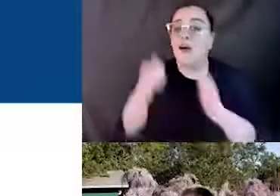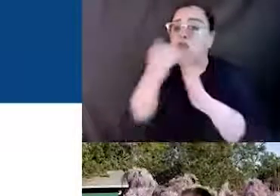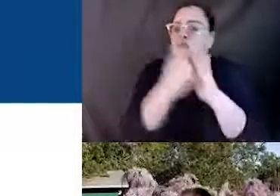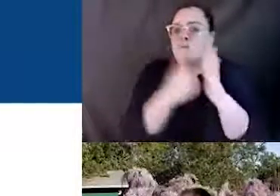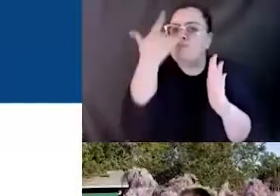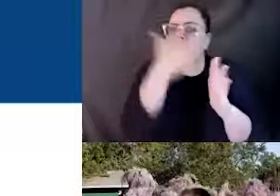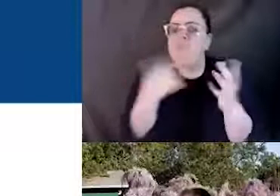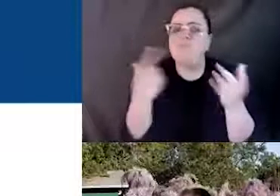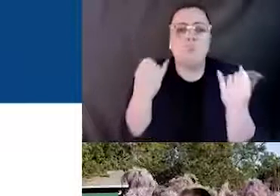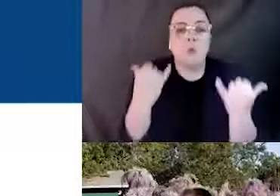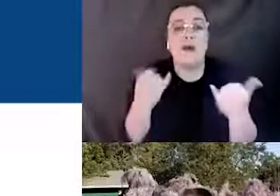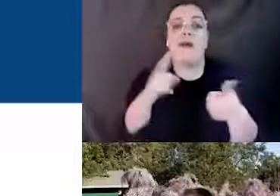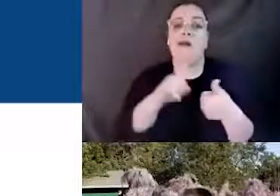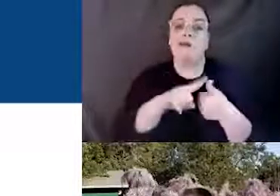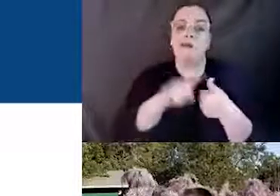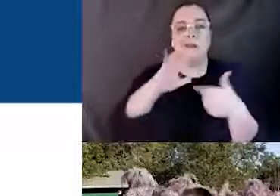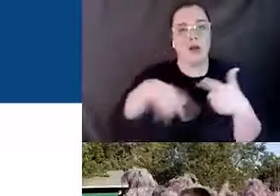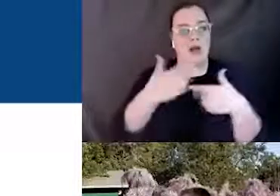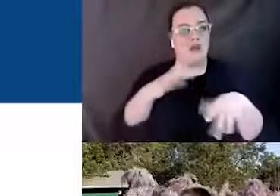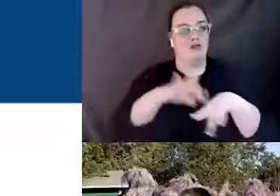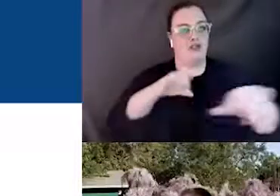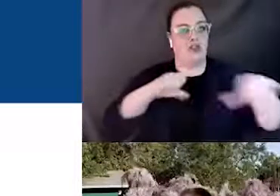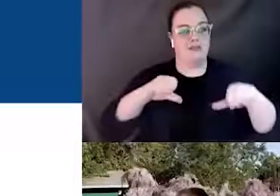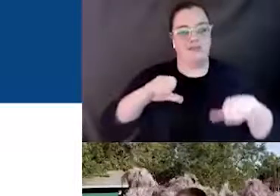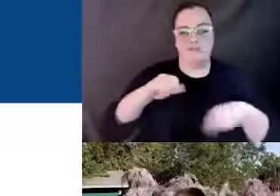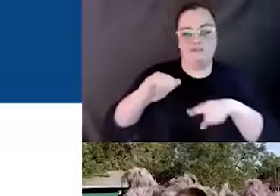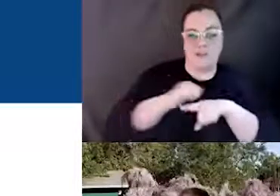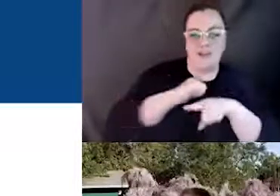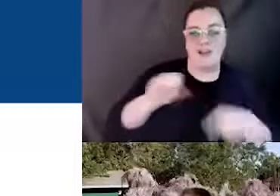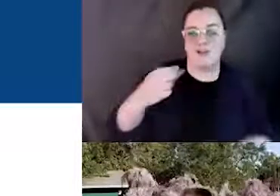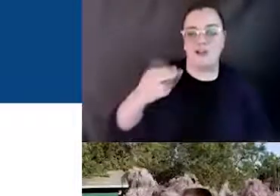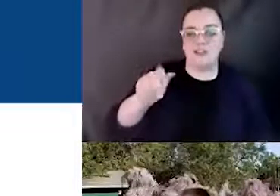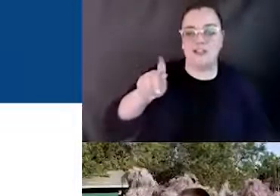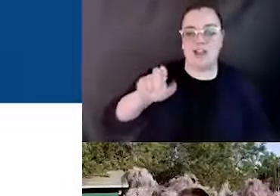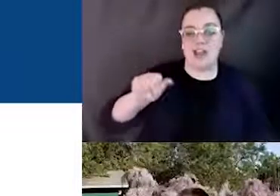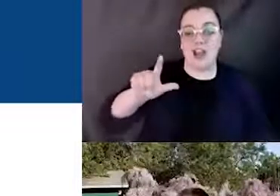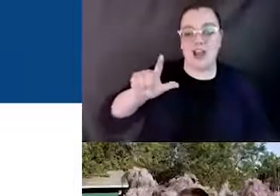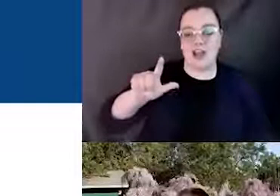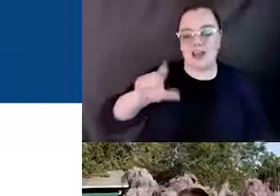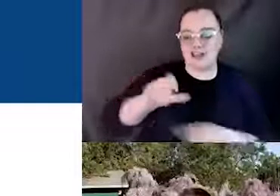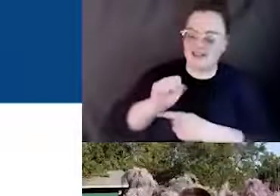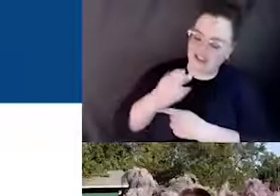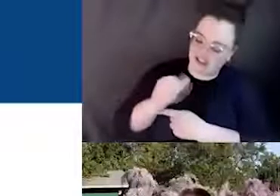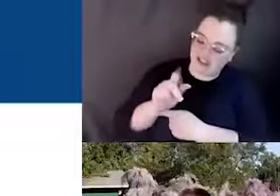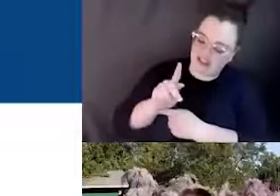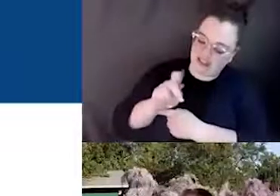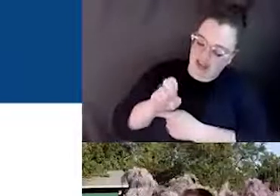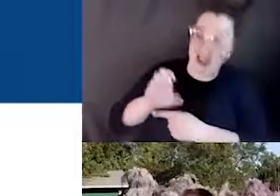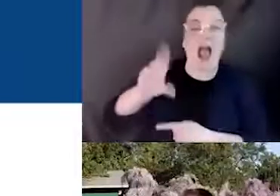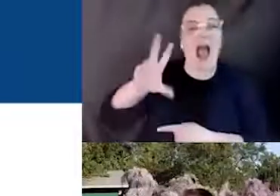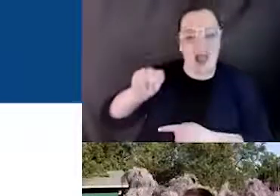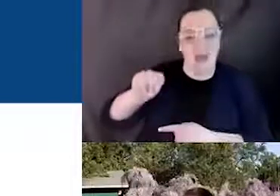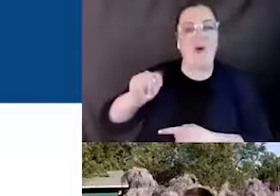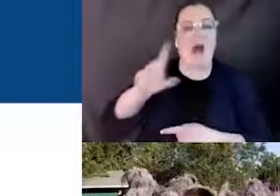works, and the early earthquake. I always confuse the two. I always want to say early earthquake warning, but earthquake early warning alerts with